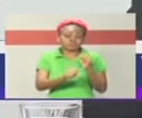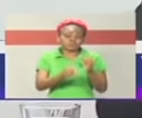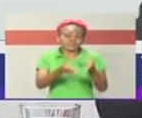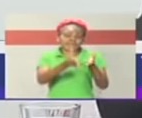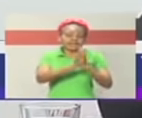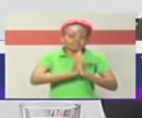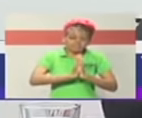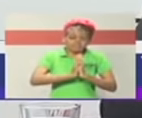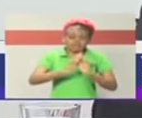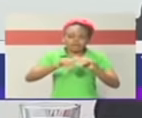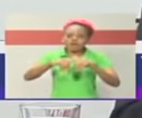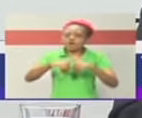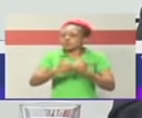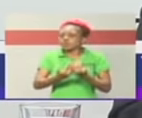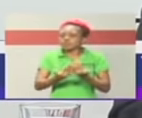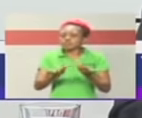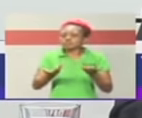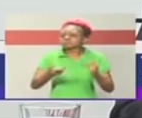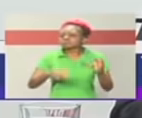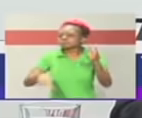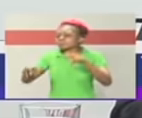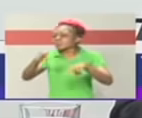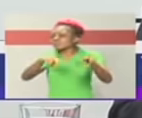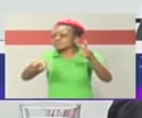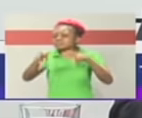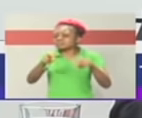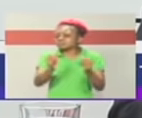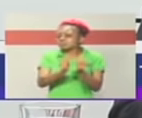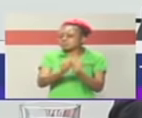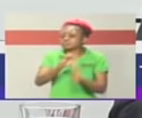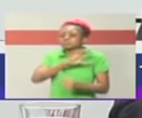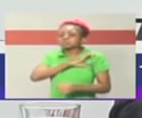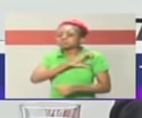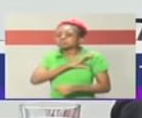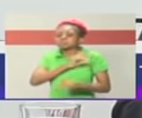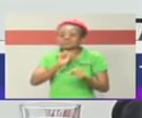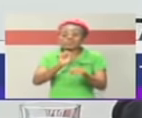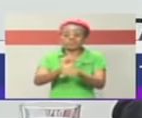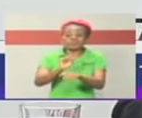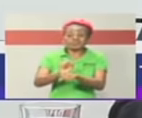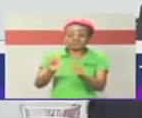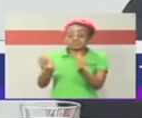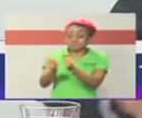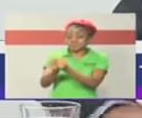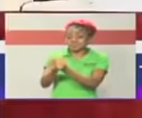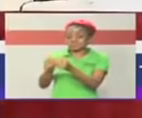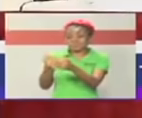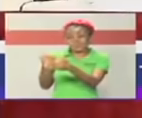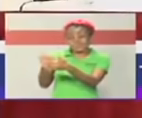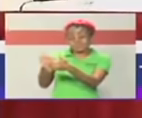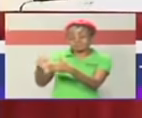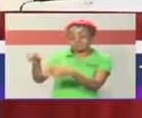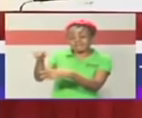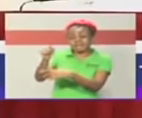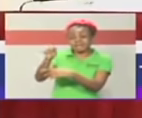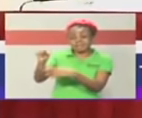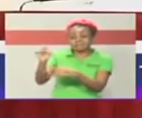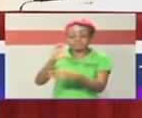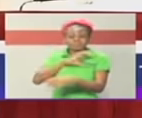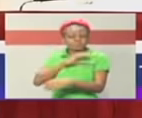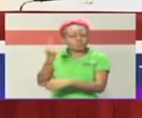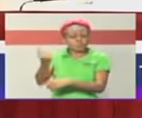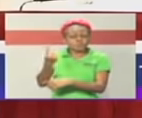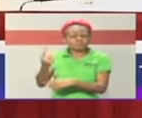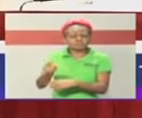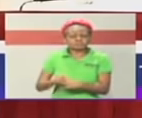operate directly to the TTPS. But we work closely with them all the time. Thank you very much. Thank you for